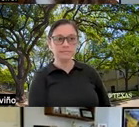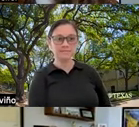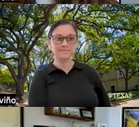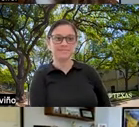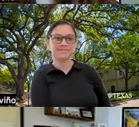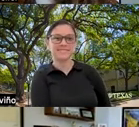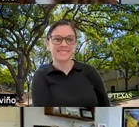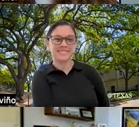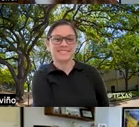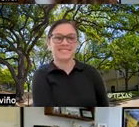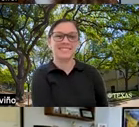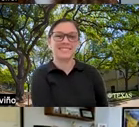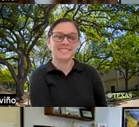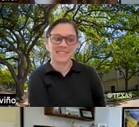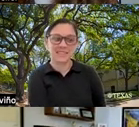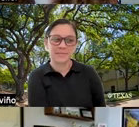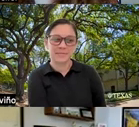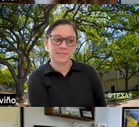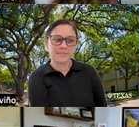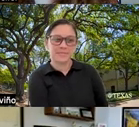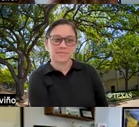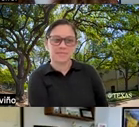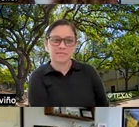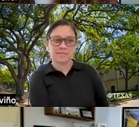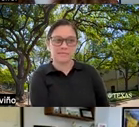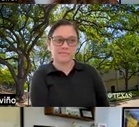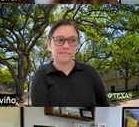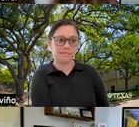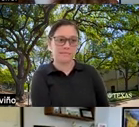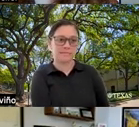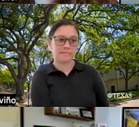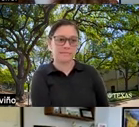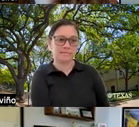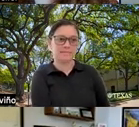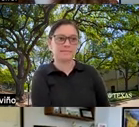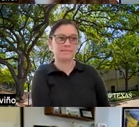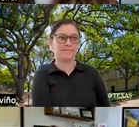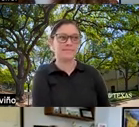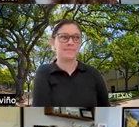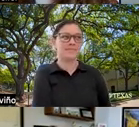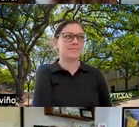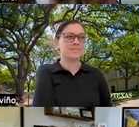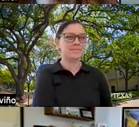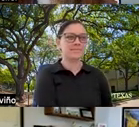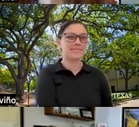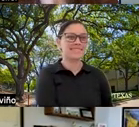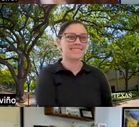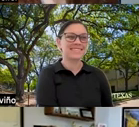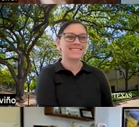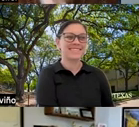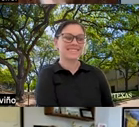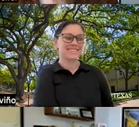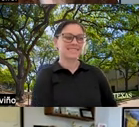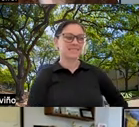back to today's meeting. I know you all have been meeting for several years in some cases, but it's